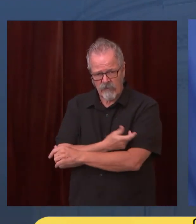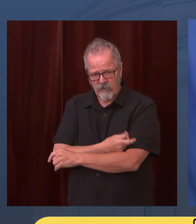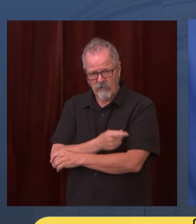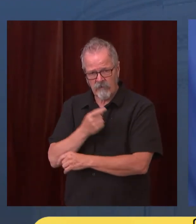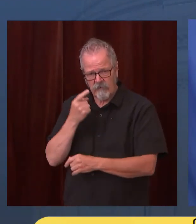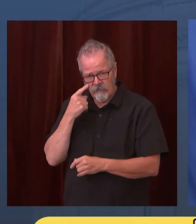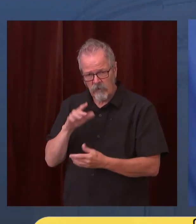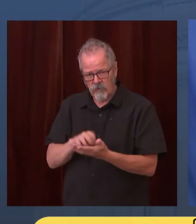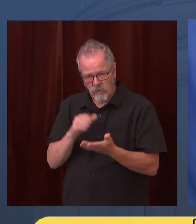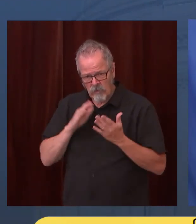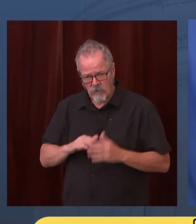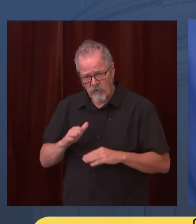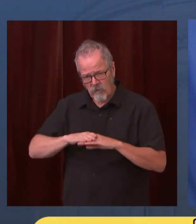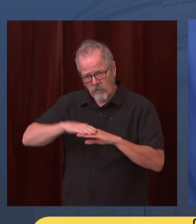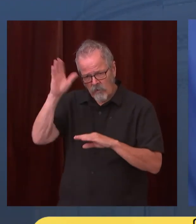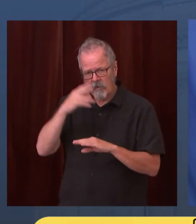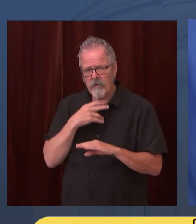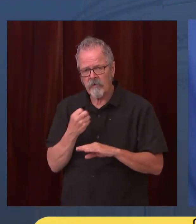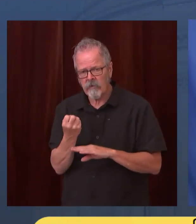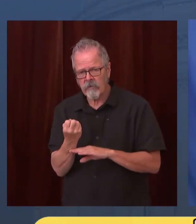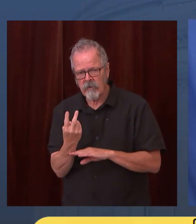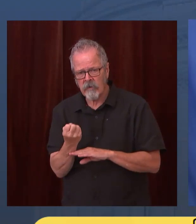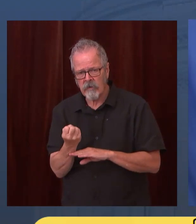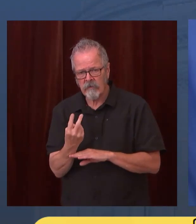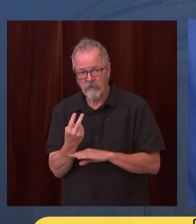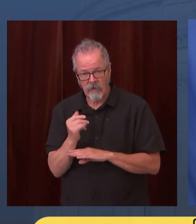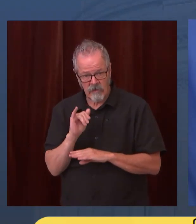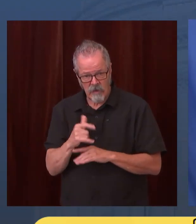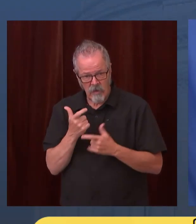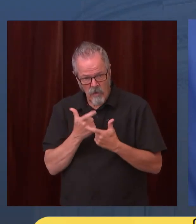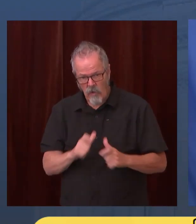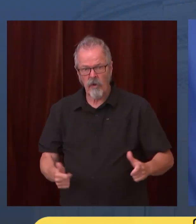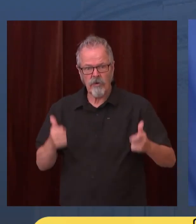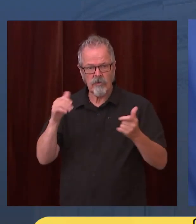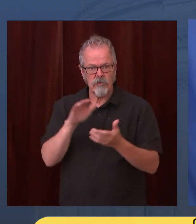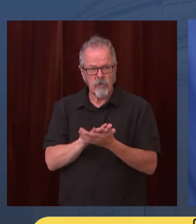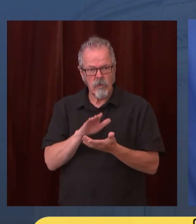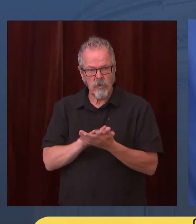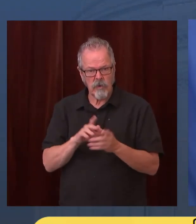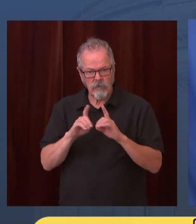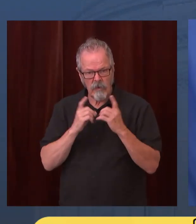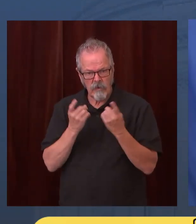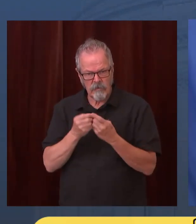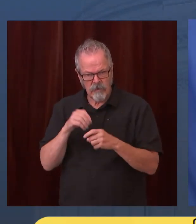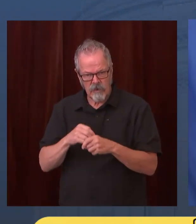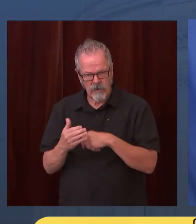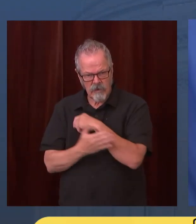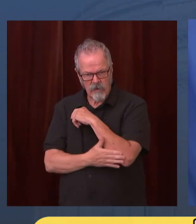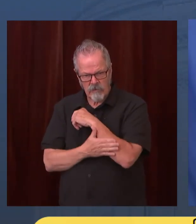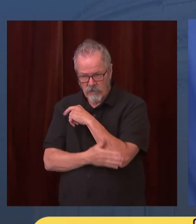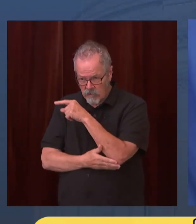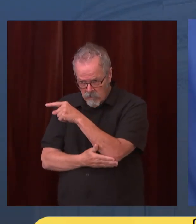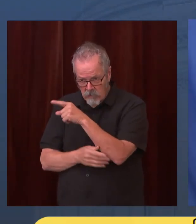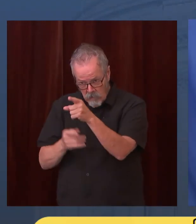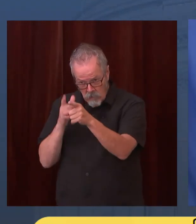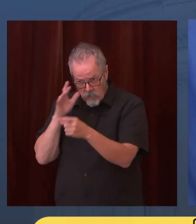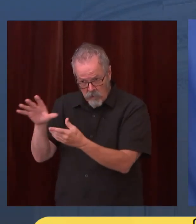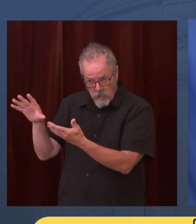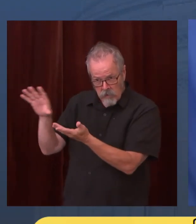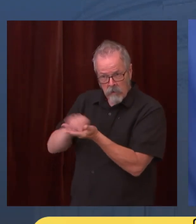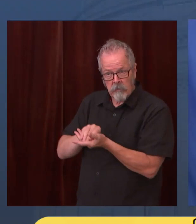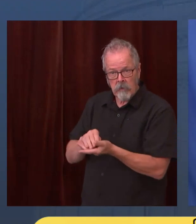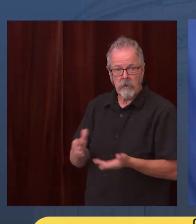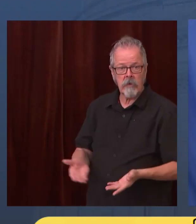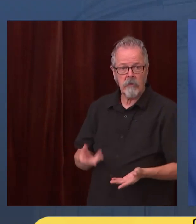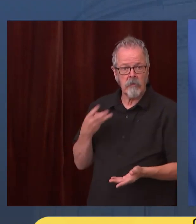of Washington taking like that? We're not doing this at this time. Do you think